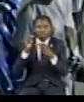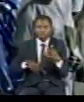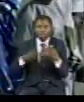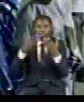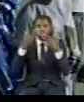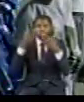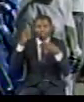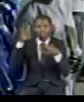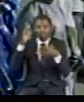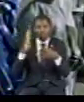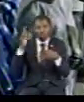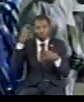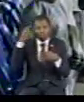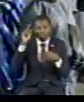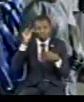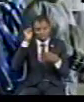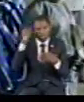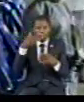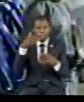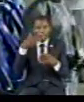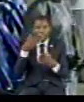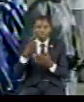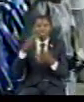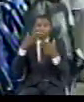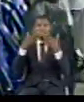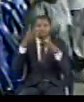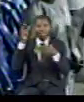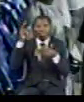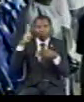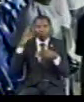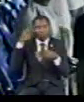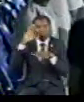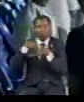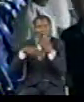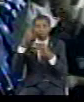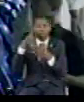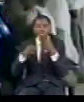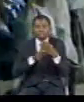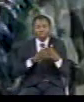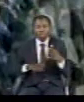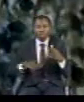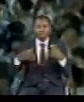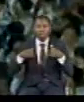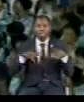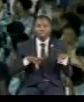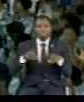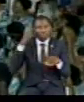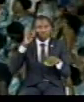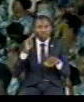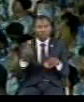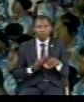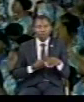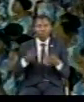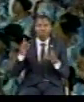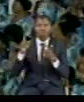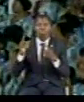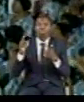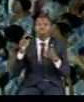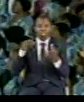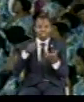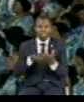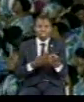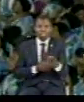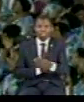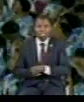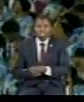goodness. Thank God for all that God has done for us today. Thank God for anointing his servants. Thank God